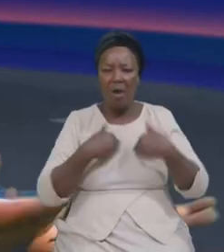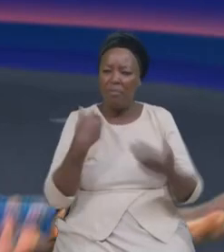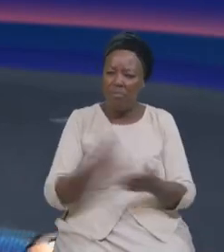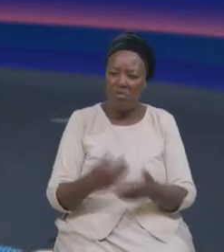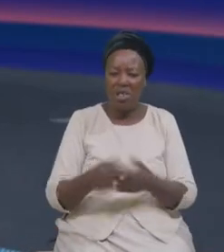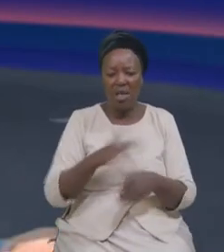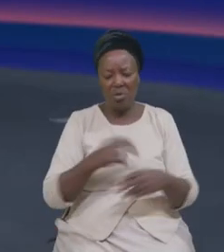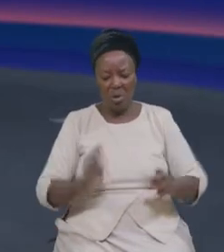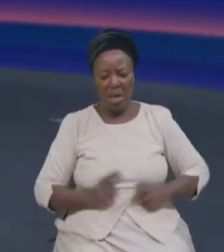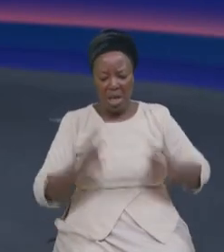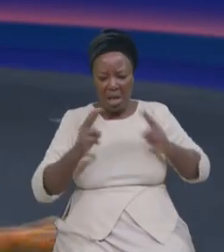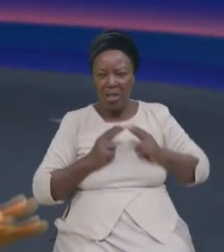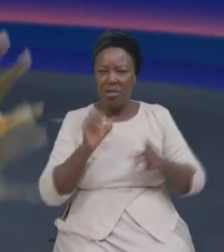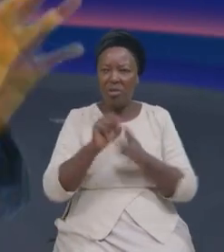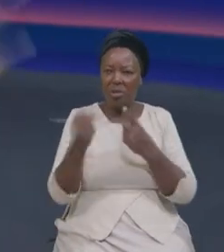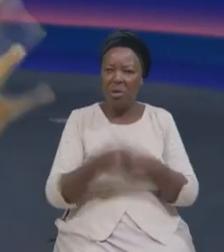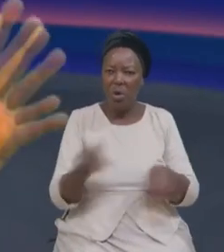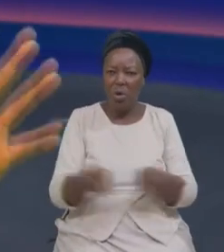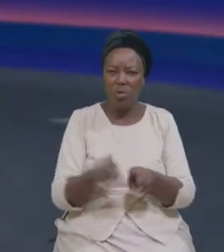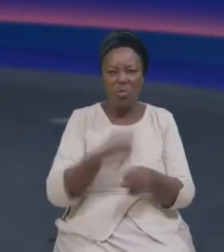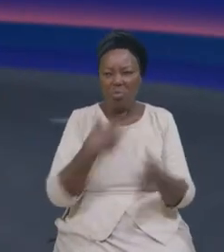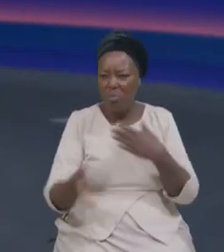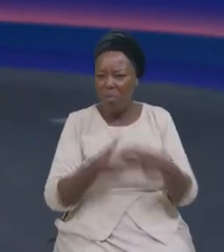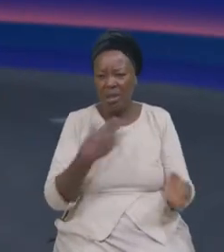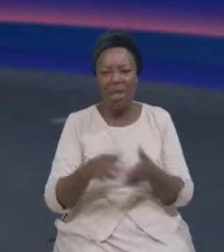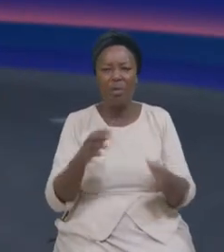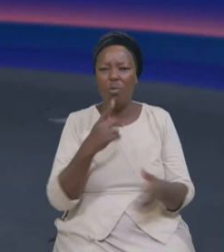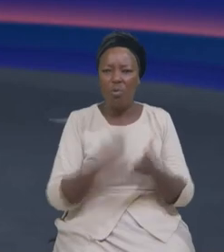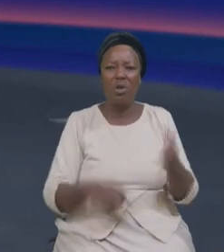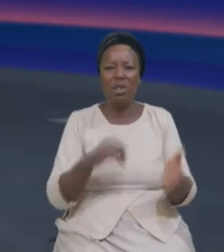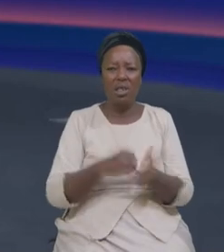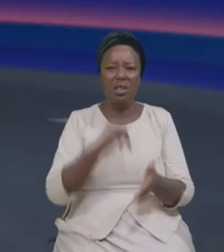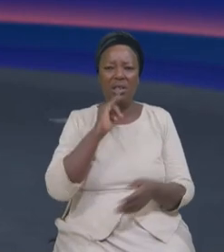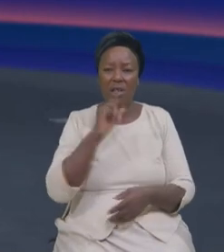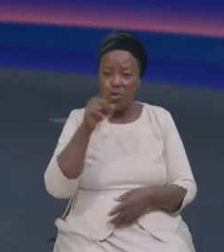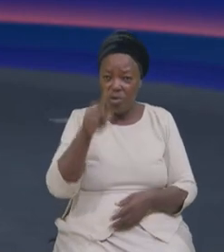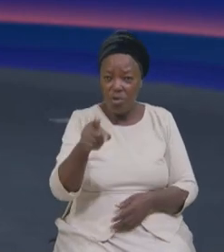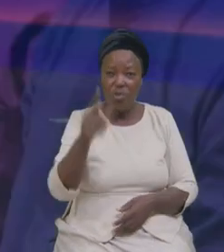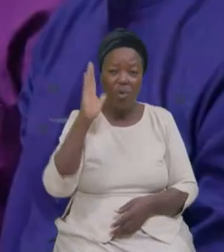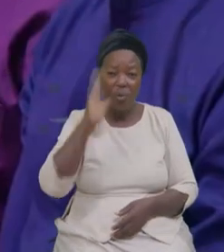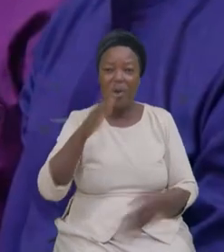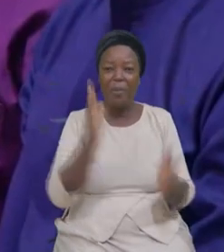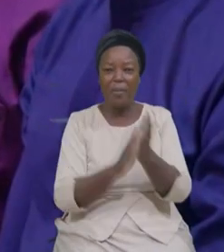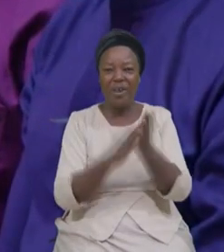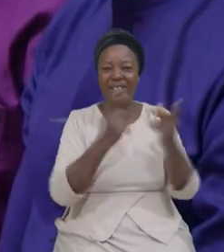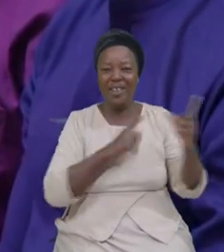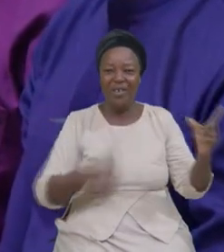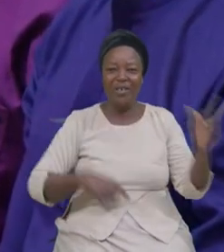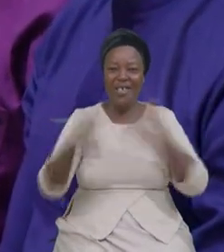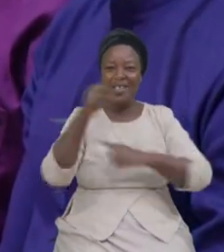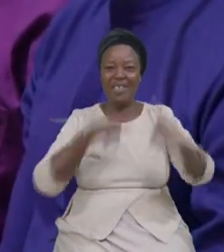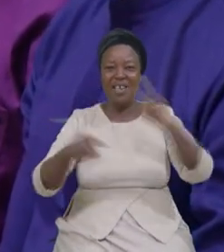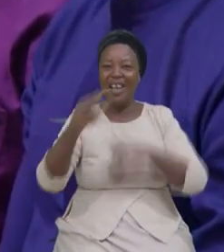your health situation? And whatever it is, you will praise the Lord. I